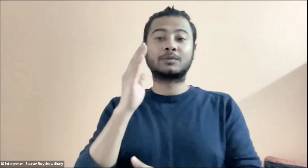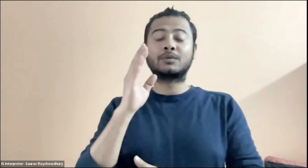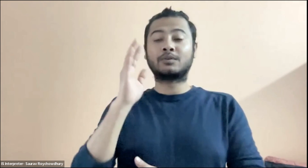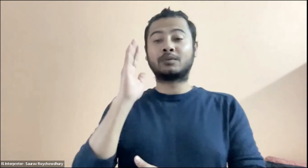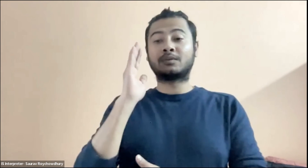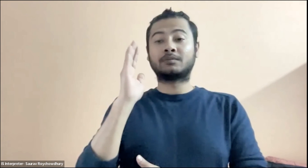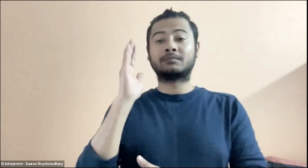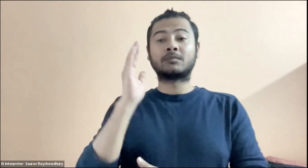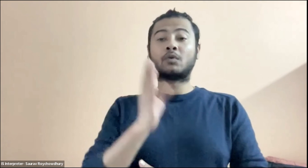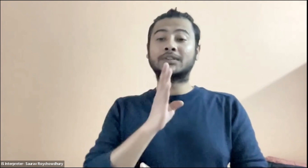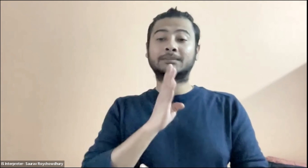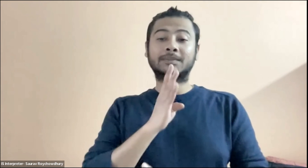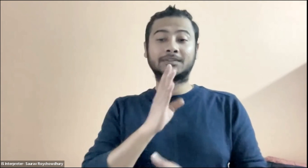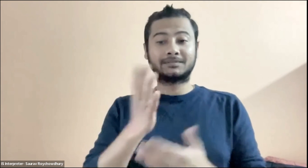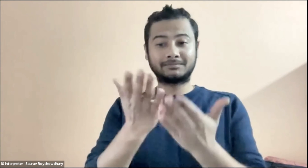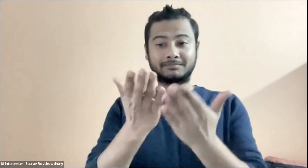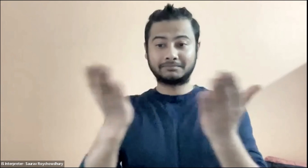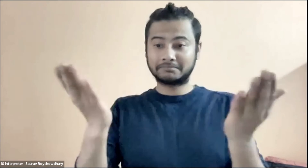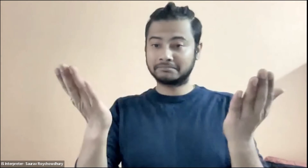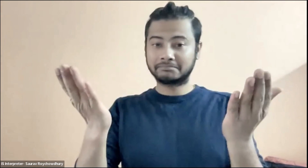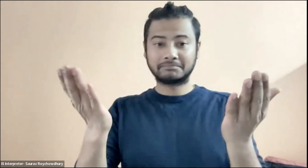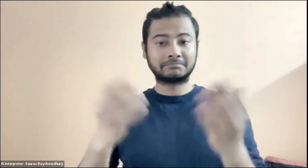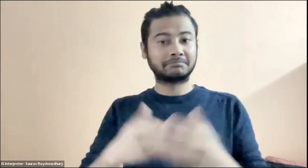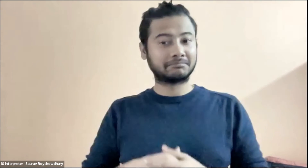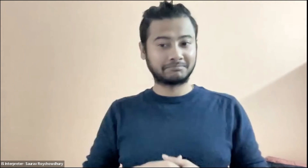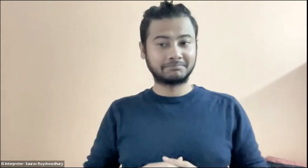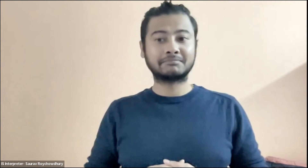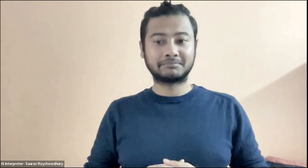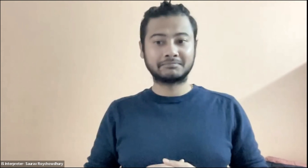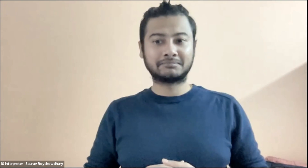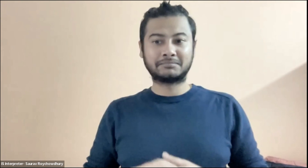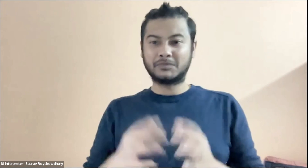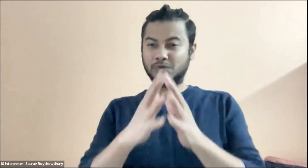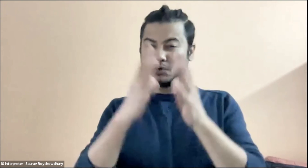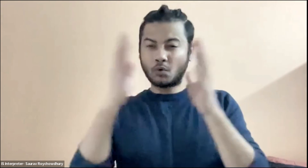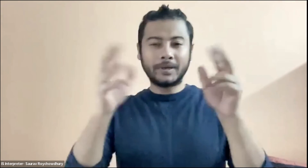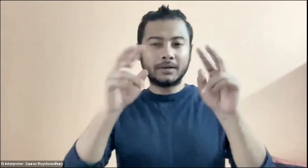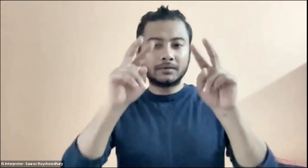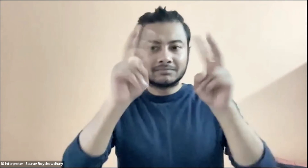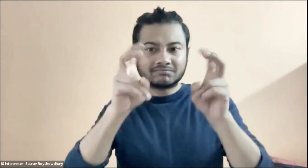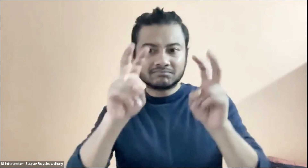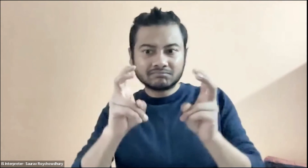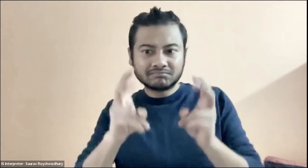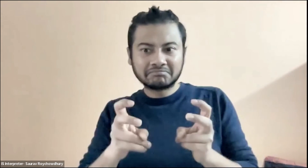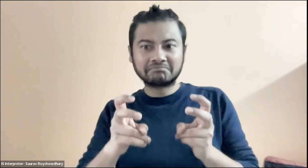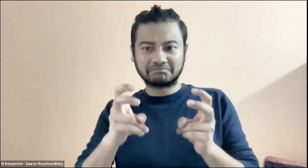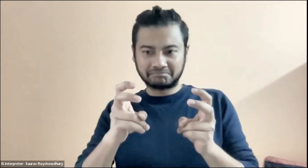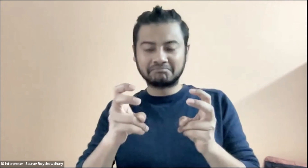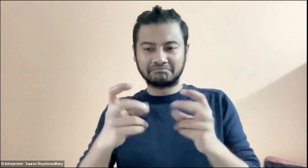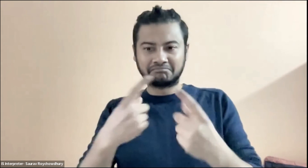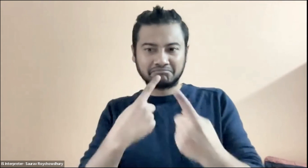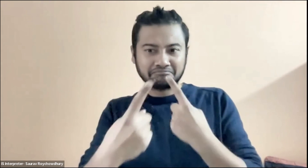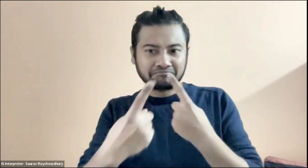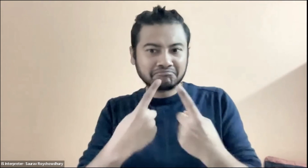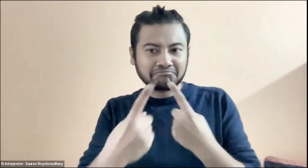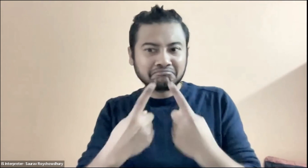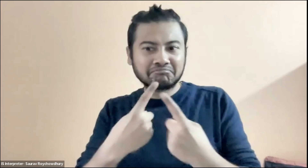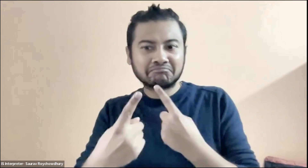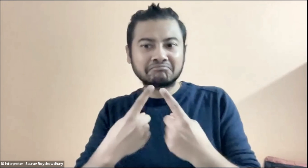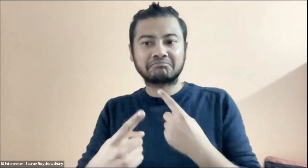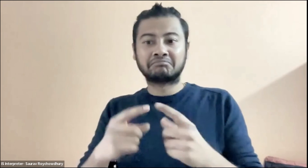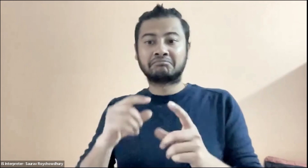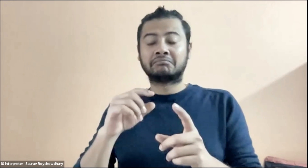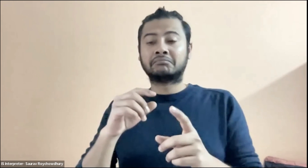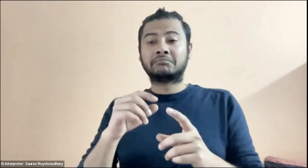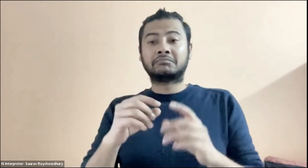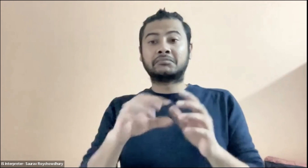great coverage of a whole lot of great issues for us. And I think, yeah, as you said, Devaki, for the Sphere collaboration, a whole